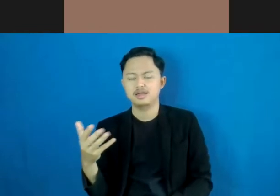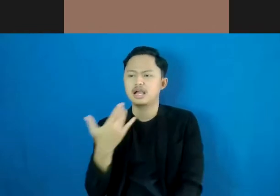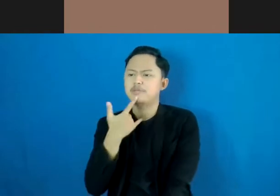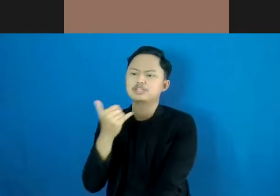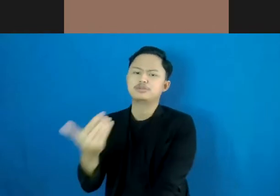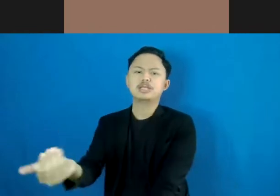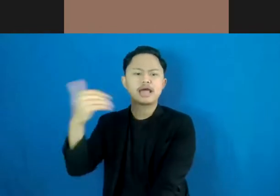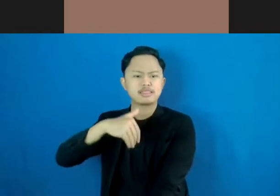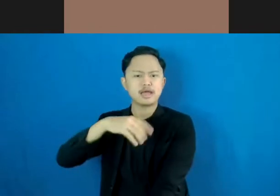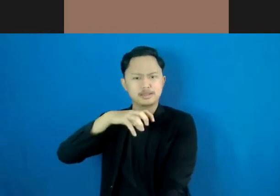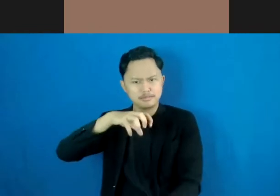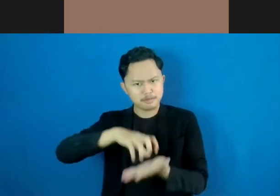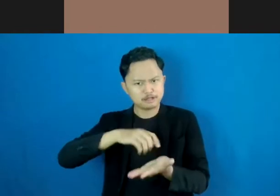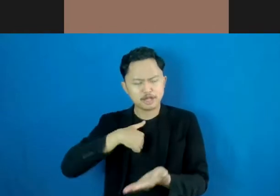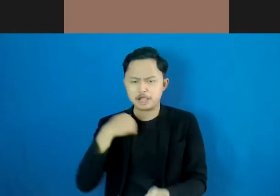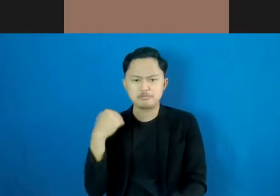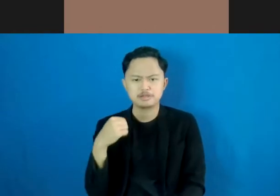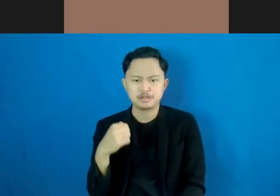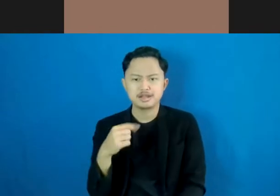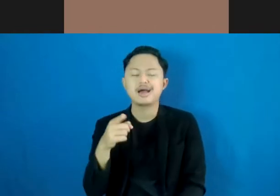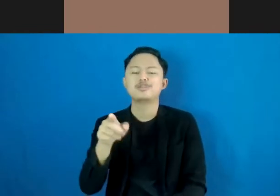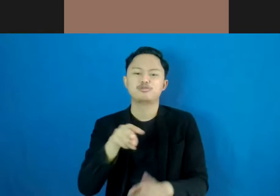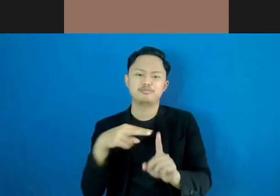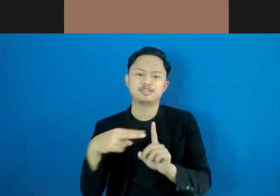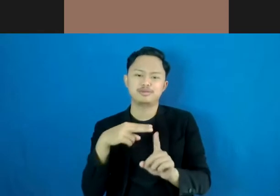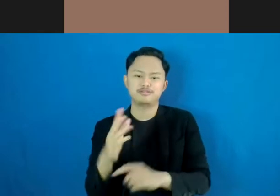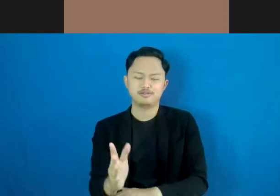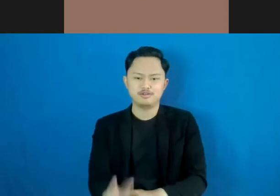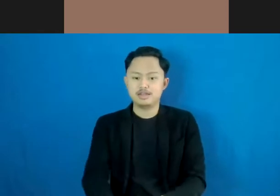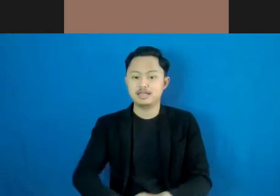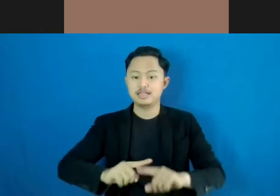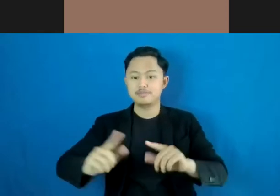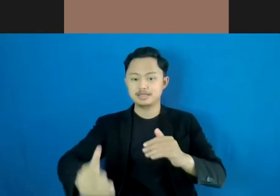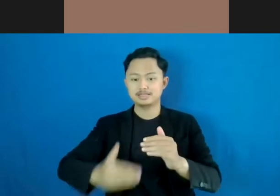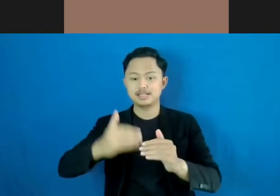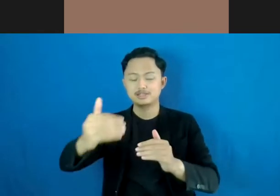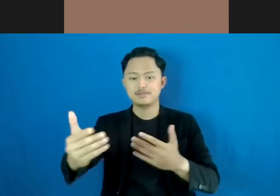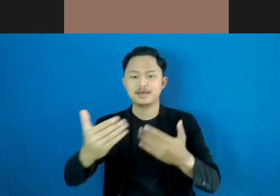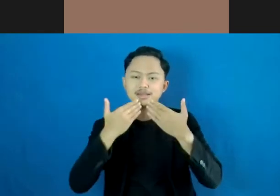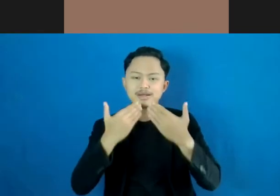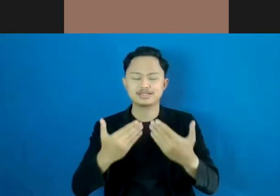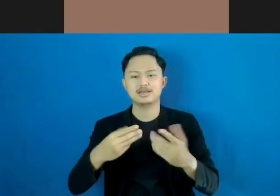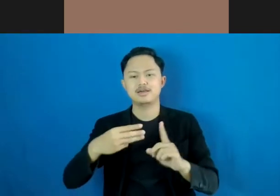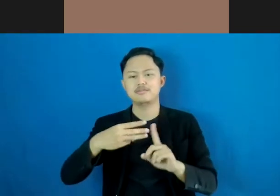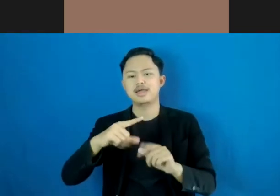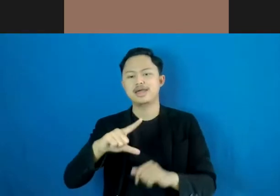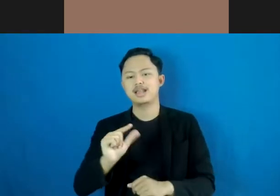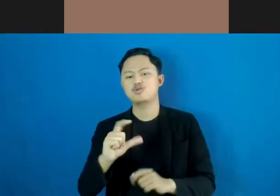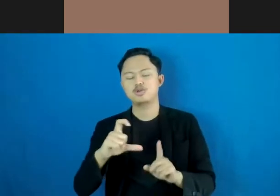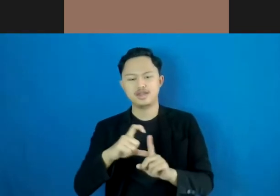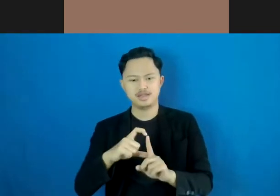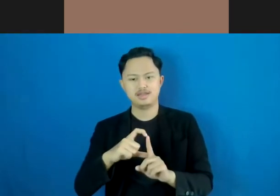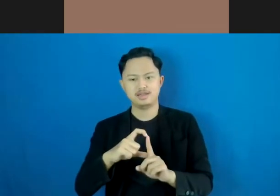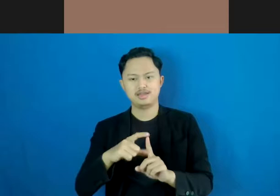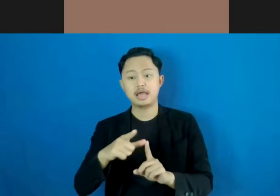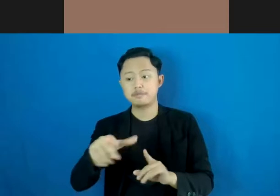longer distance. That was the perception. And what has happened? Thanks to BYD, they have started working in India